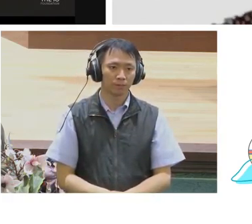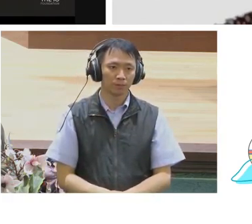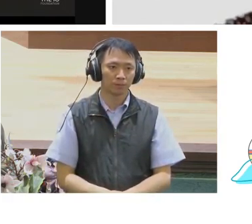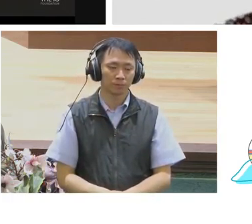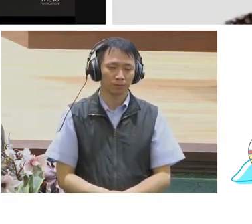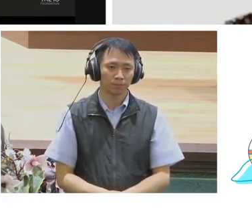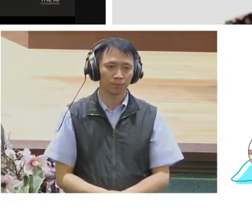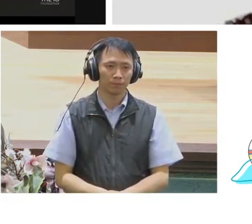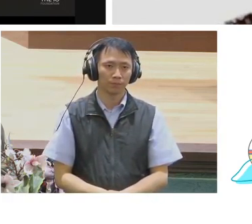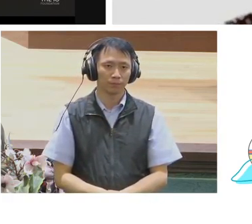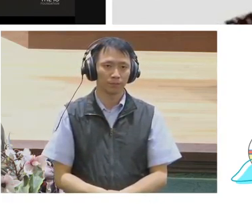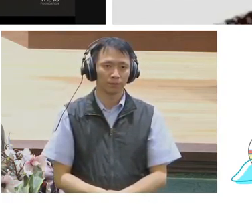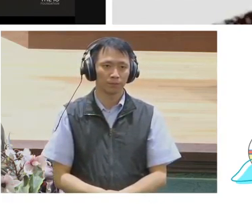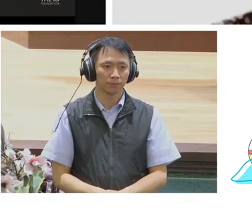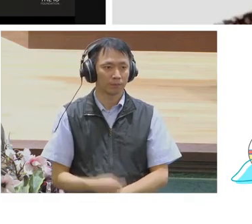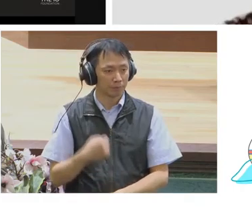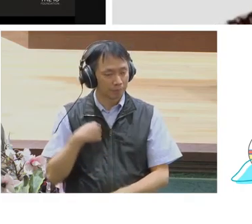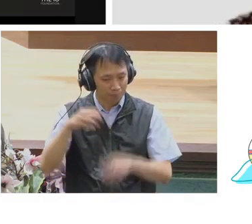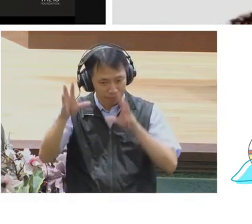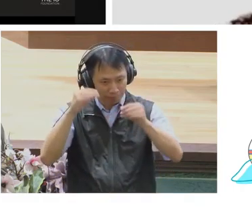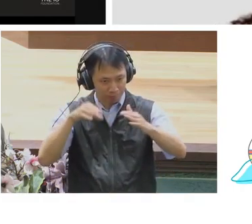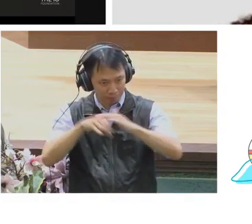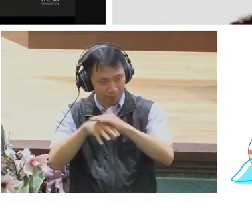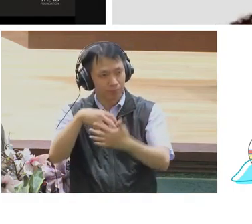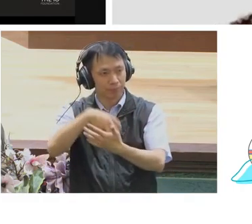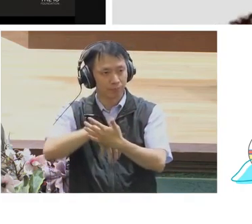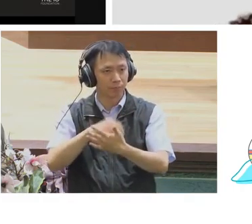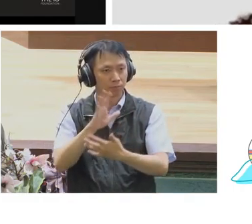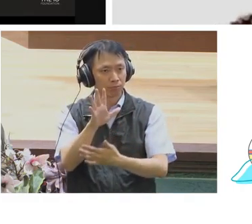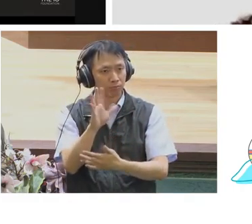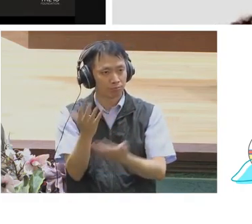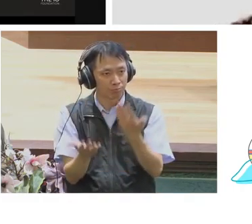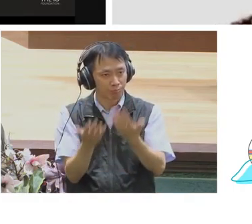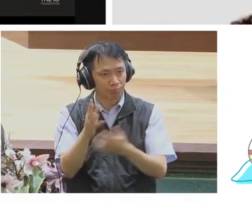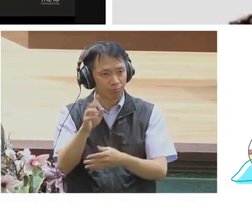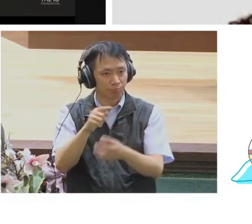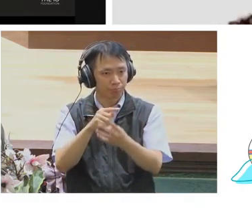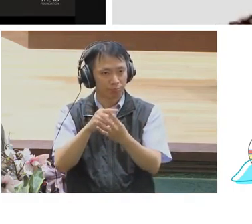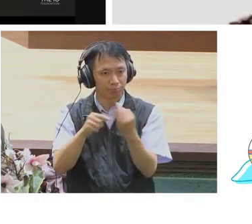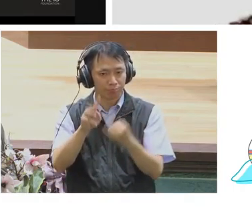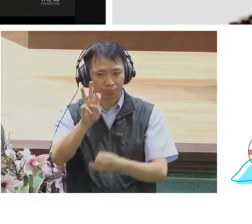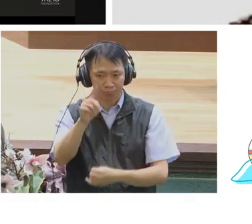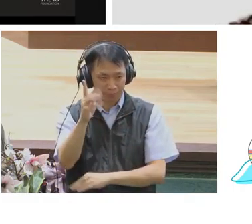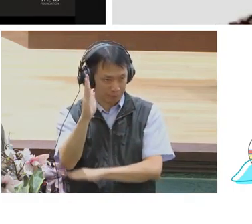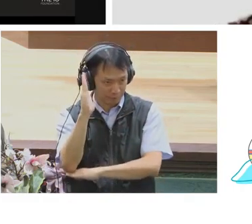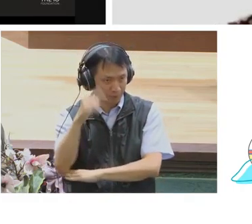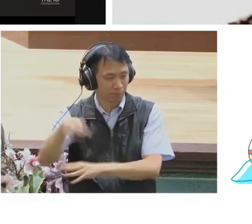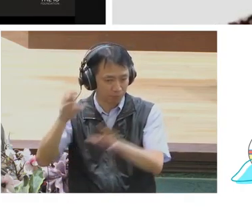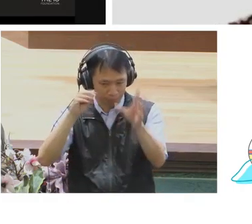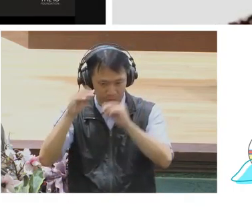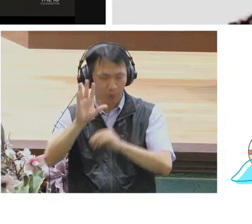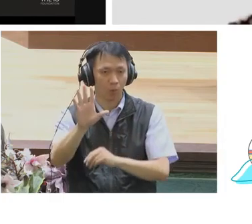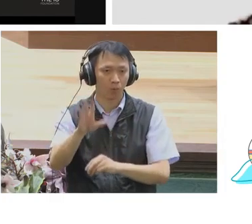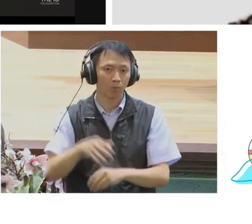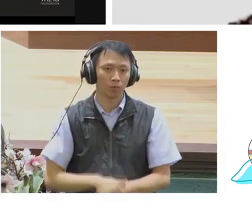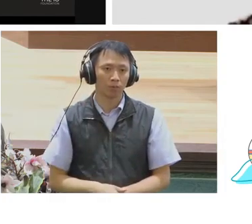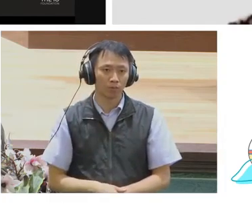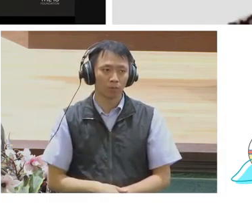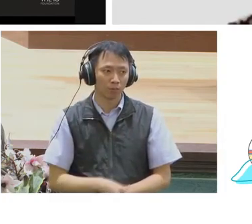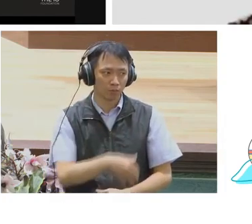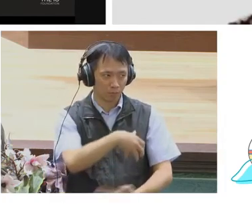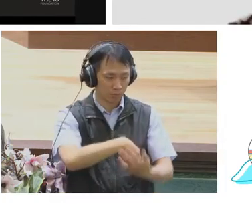take a very different approaches that deviates from the previously mentioned trend, which is China.